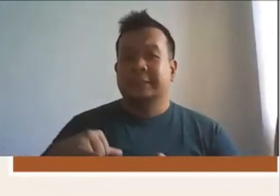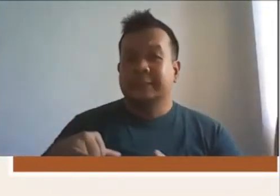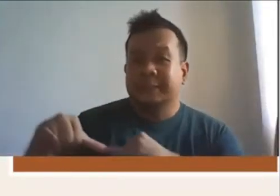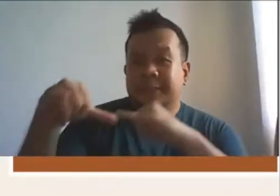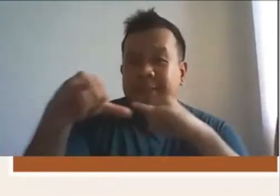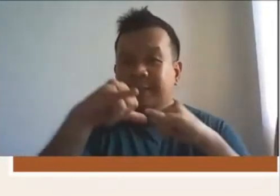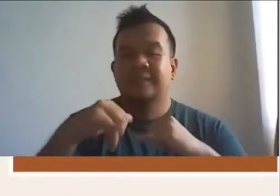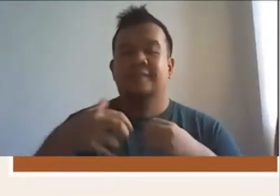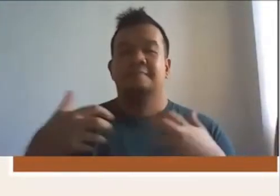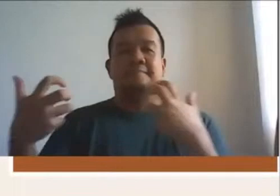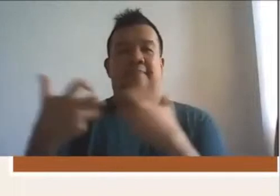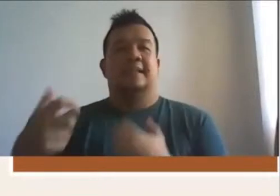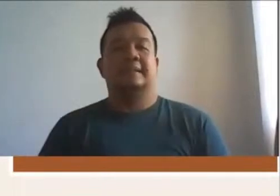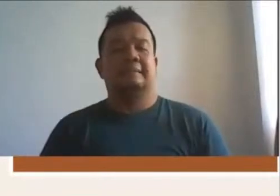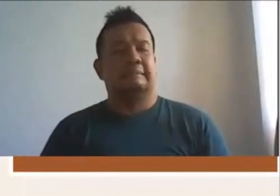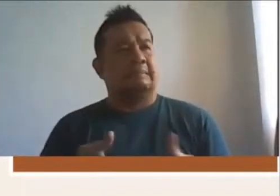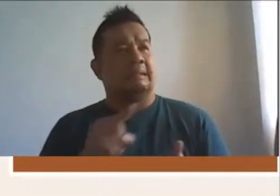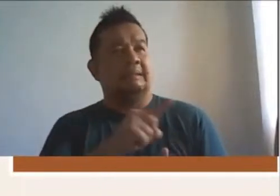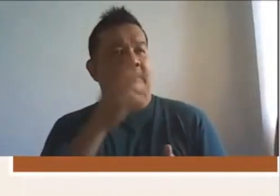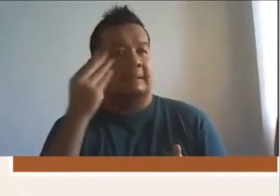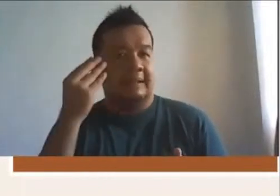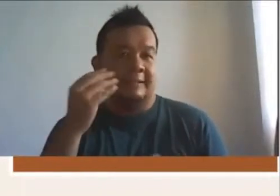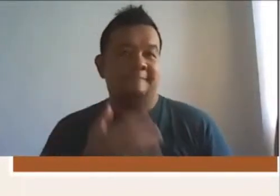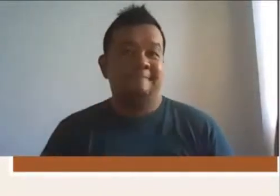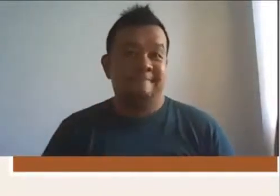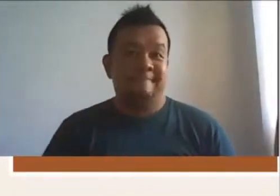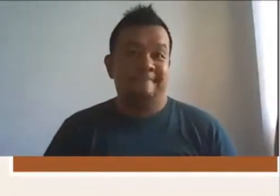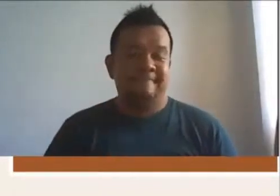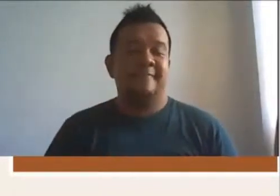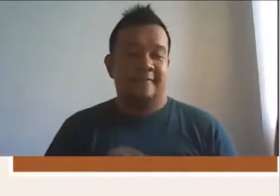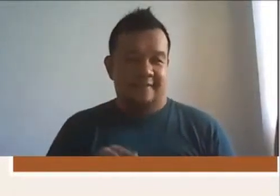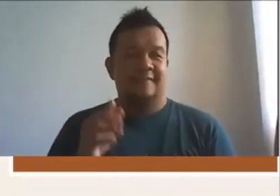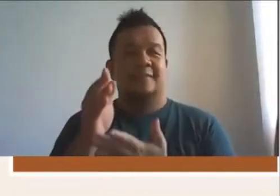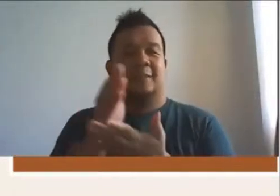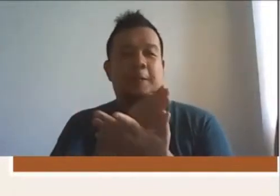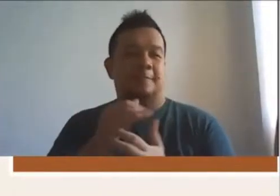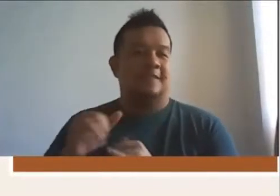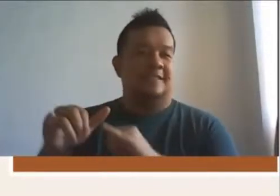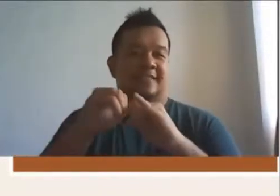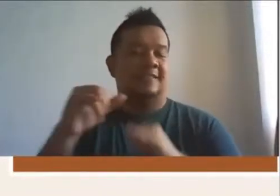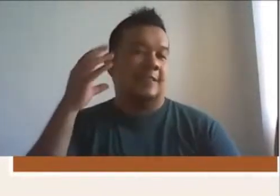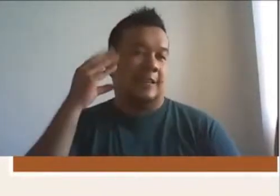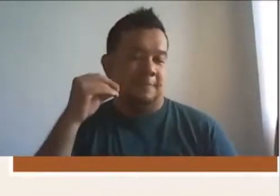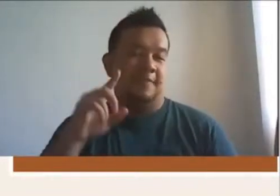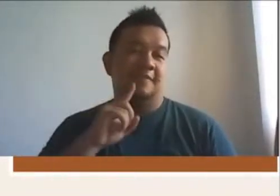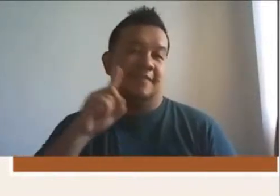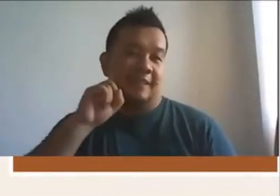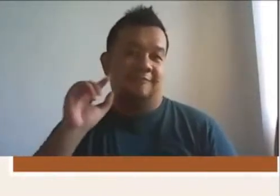hearing people. So that's what it means by having shared experiences.